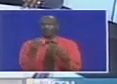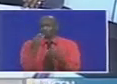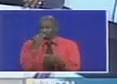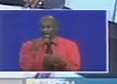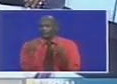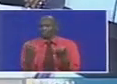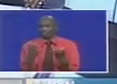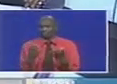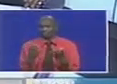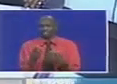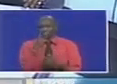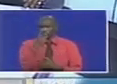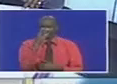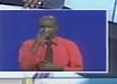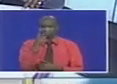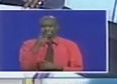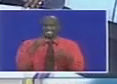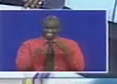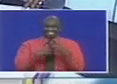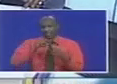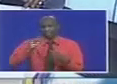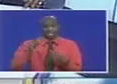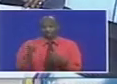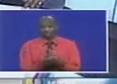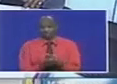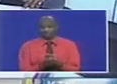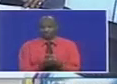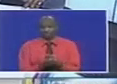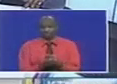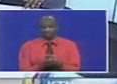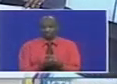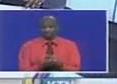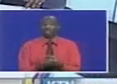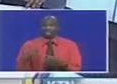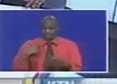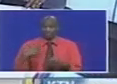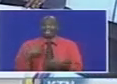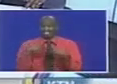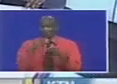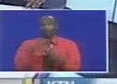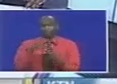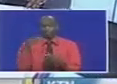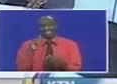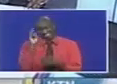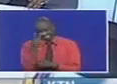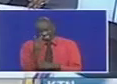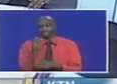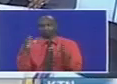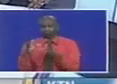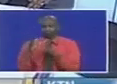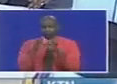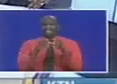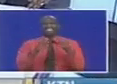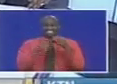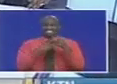worth 26 million shillings. And we are still dispatching a second consignment worth 63